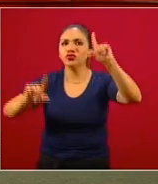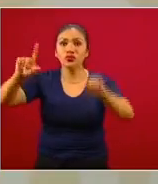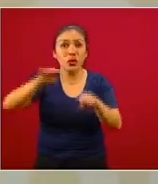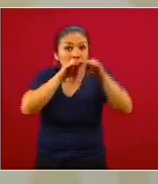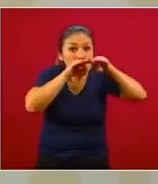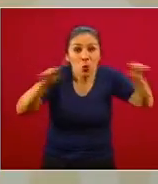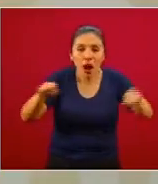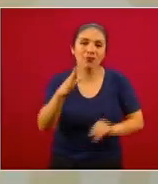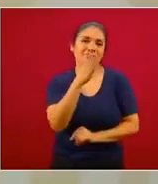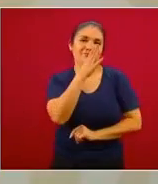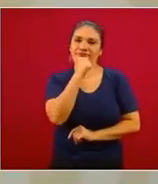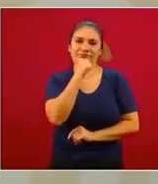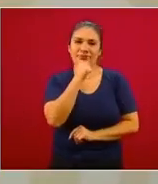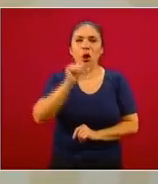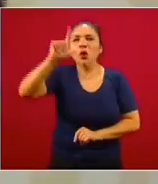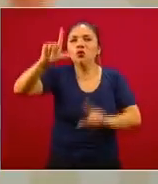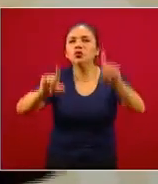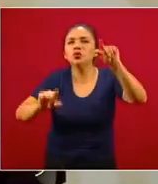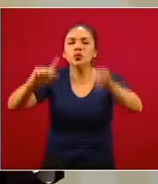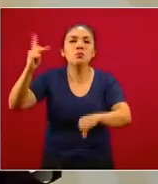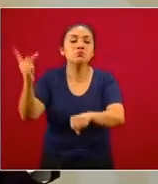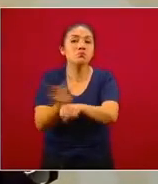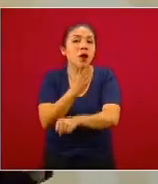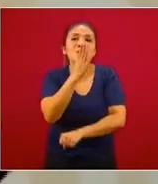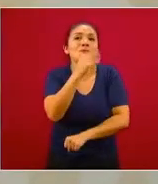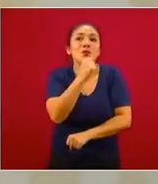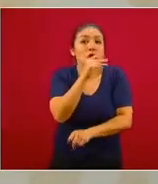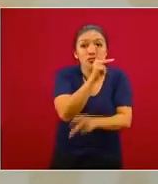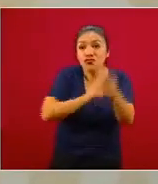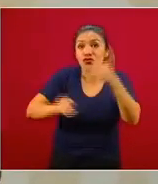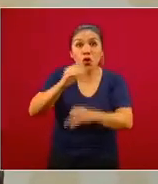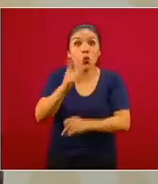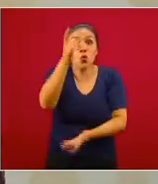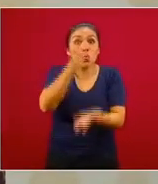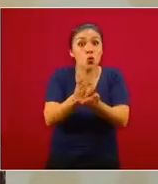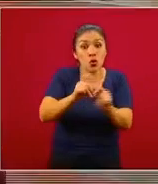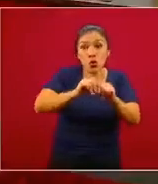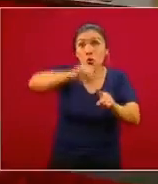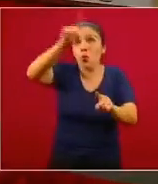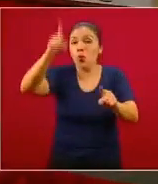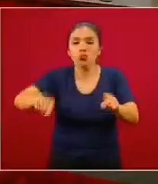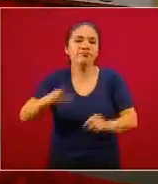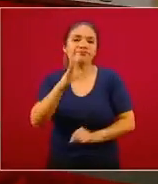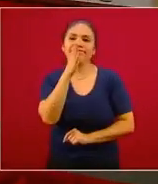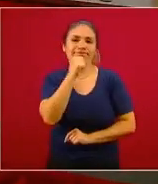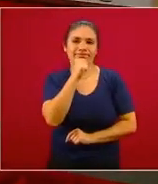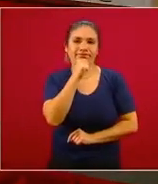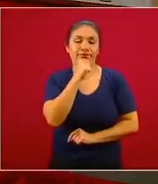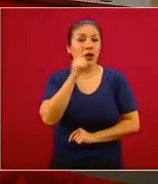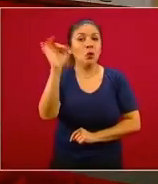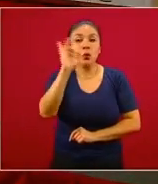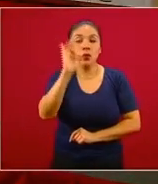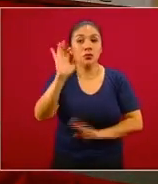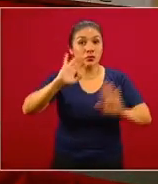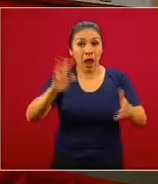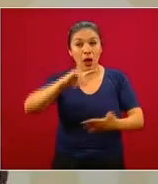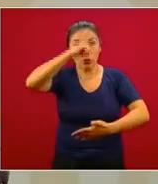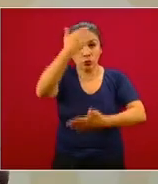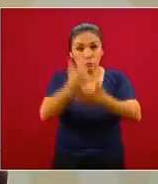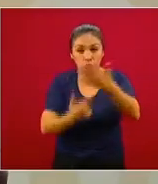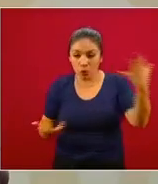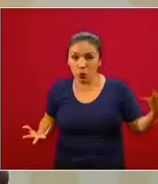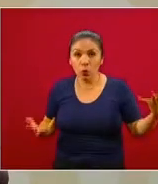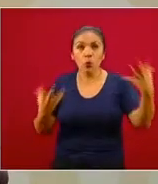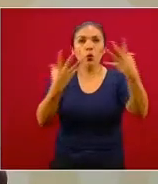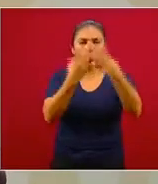at a different time. So we really can't have one single curve. At the end of the day, if we